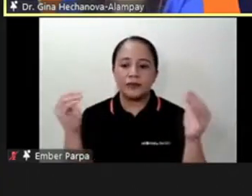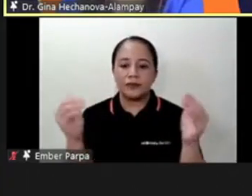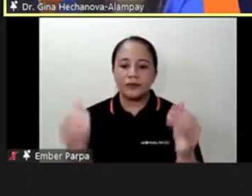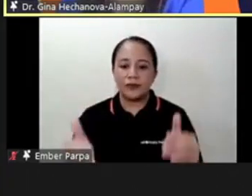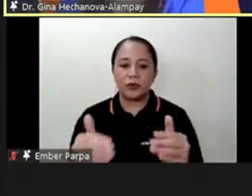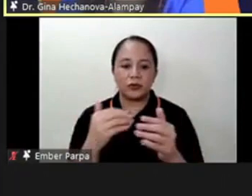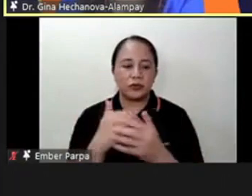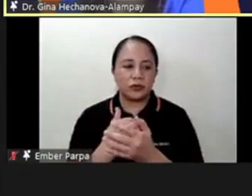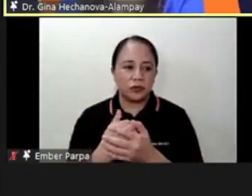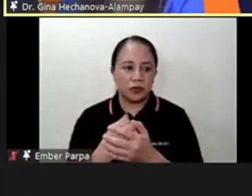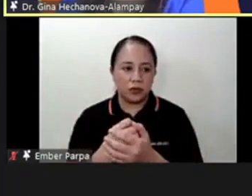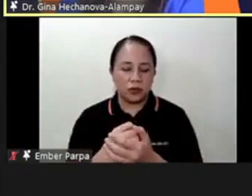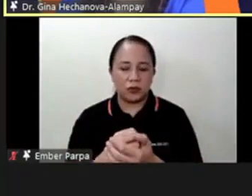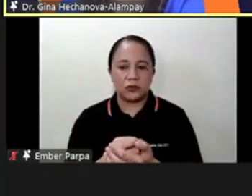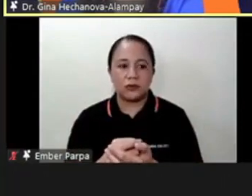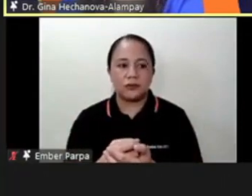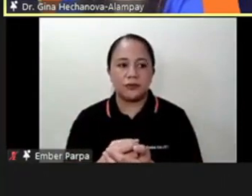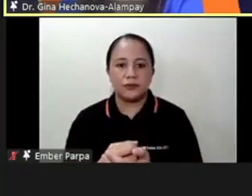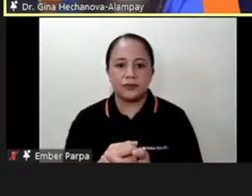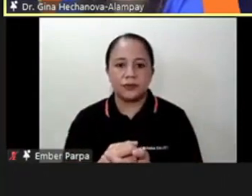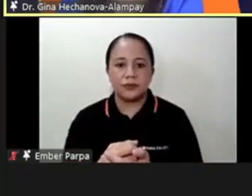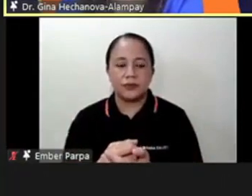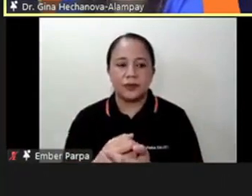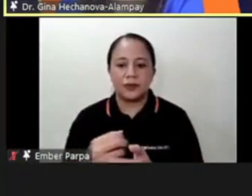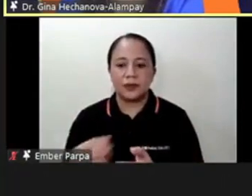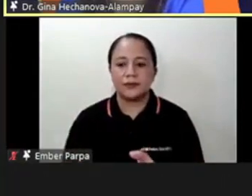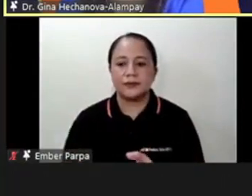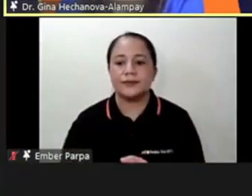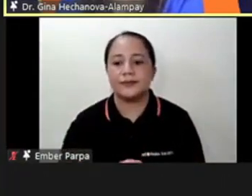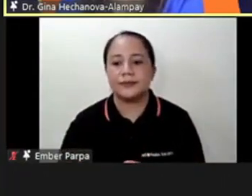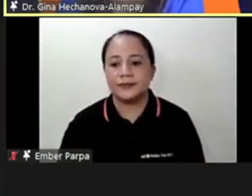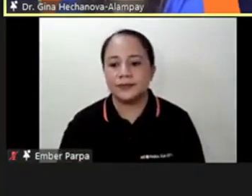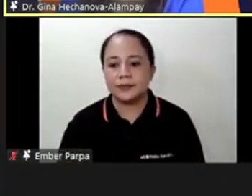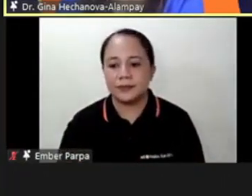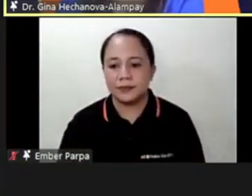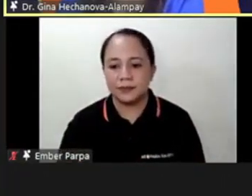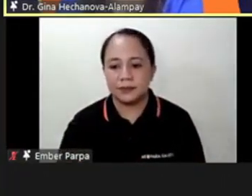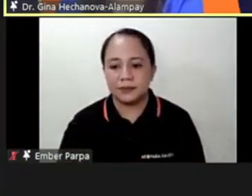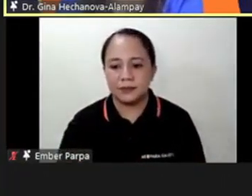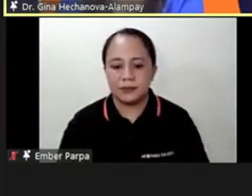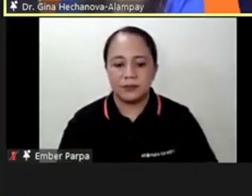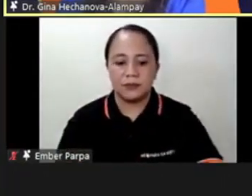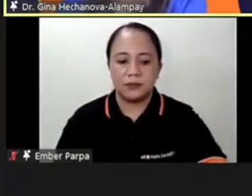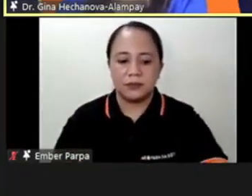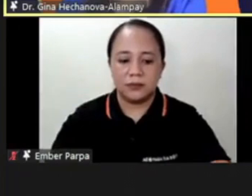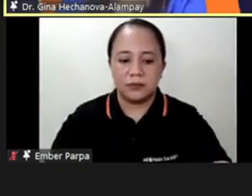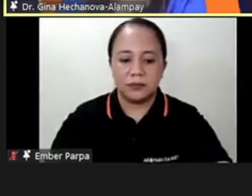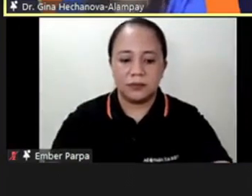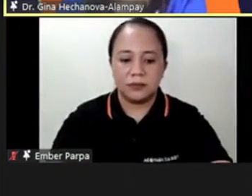on 6 resilience skills. Kalakasan, which is